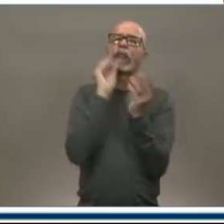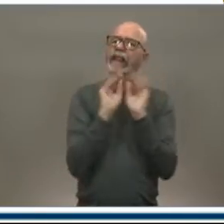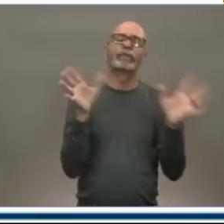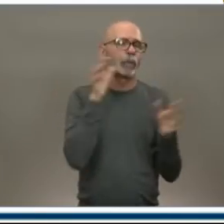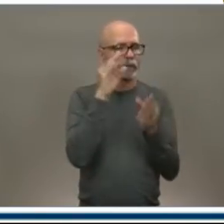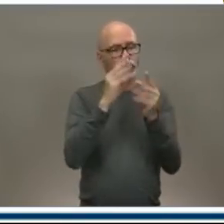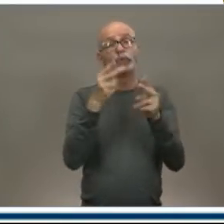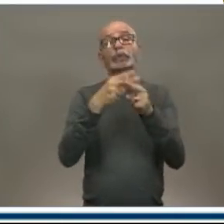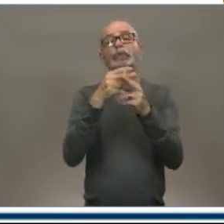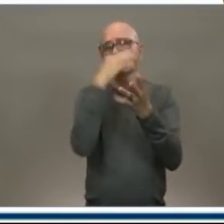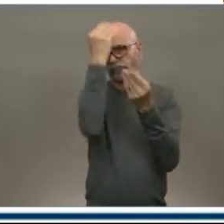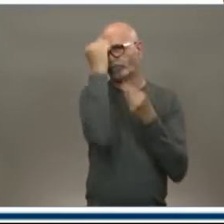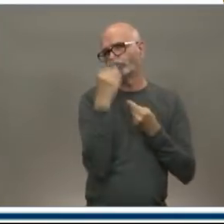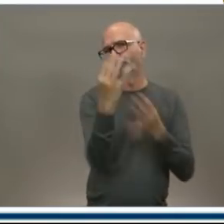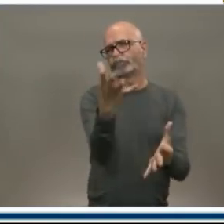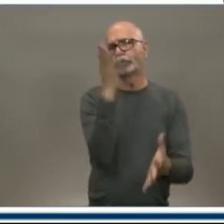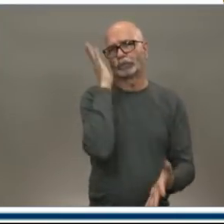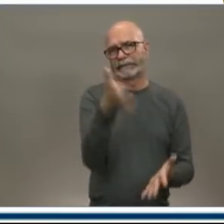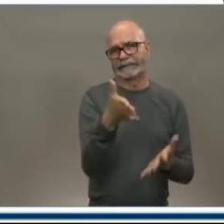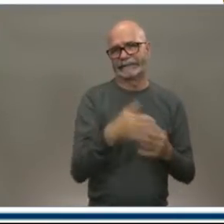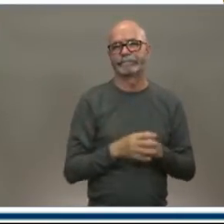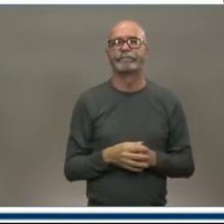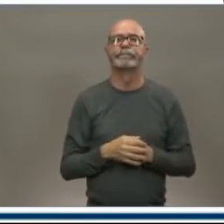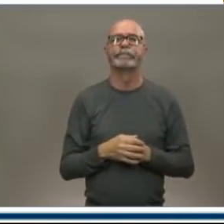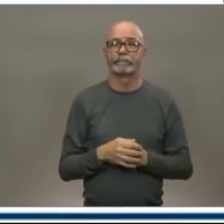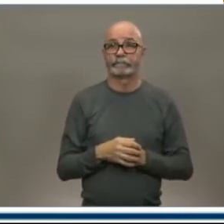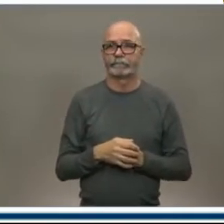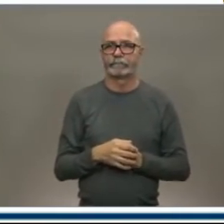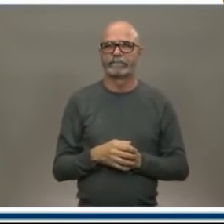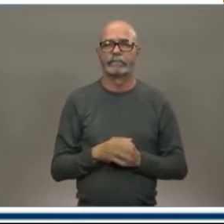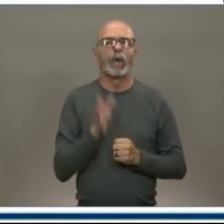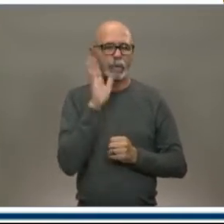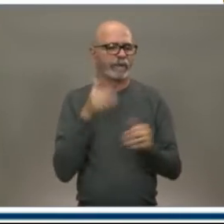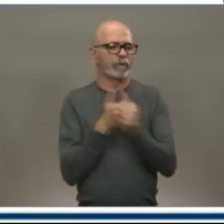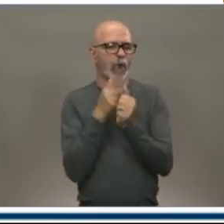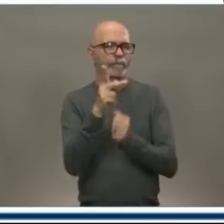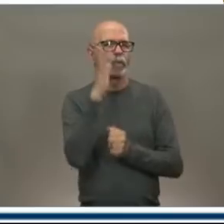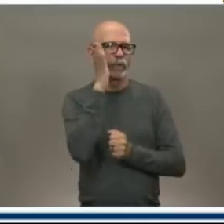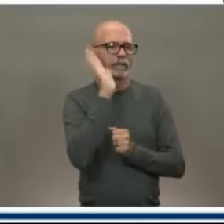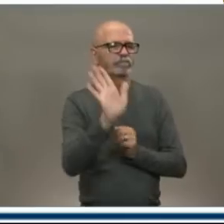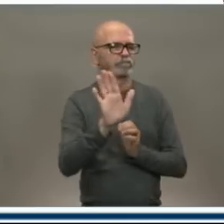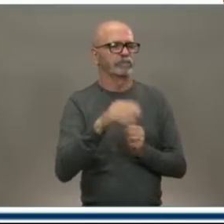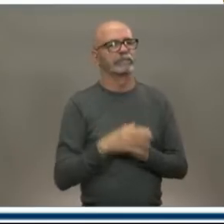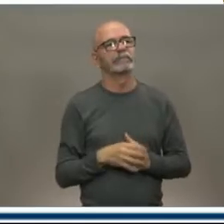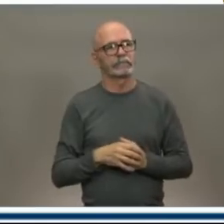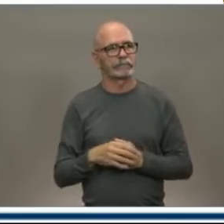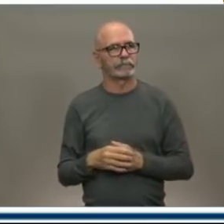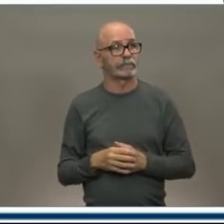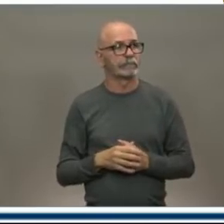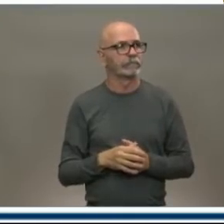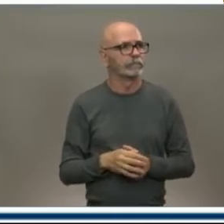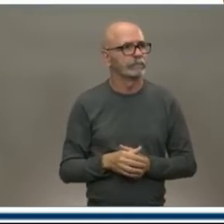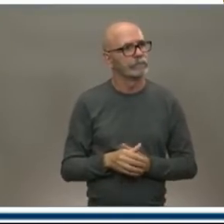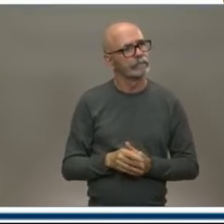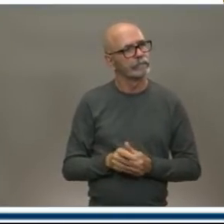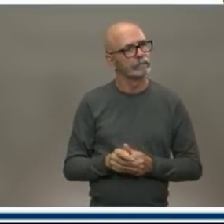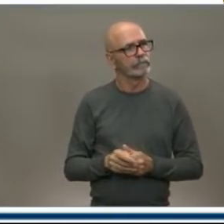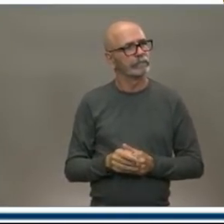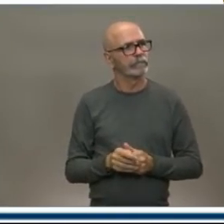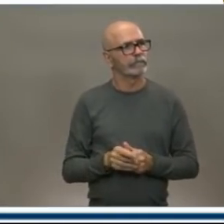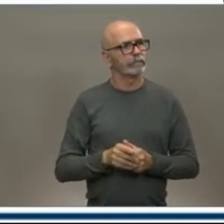ahead with your follow-up, Pat. All right, thank you. The follow-up, with the large number of social gatherings